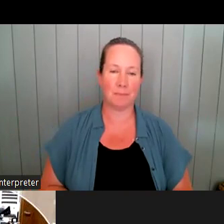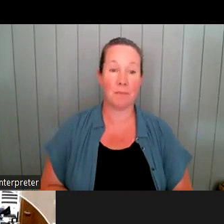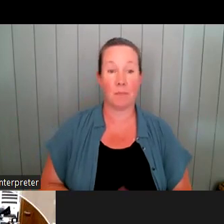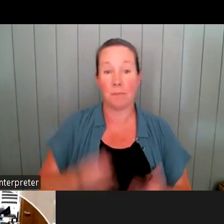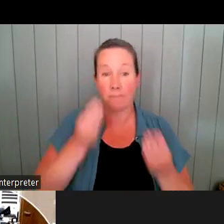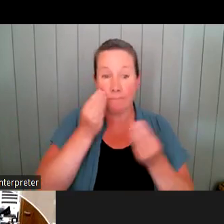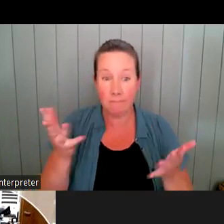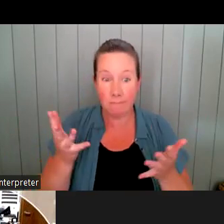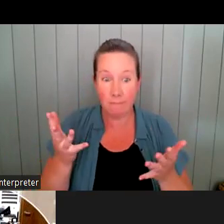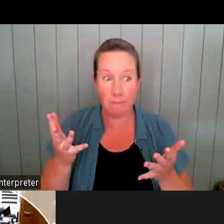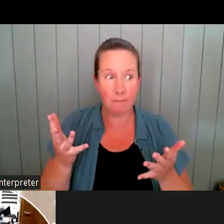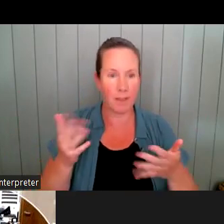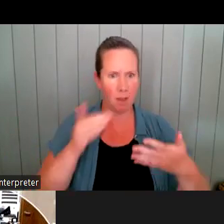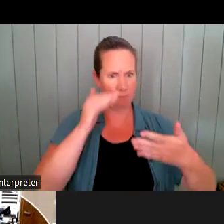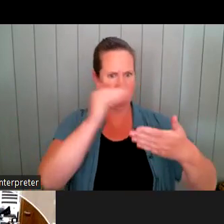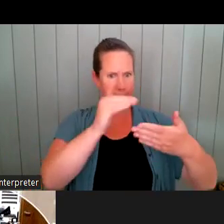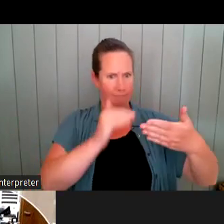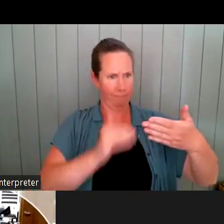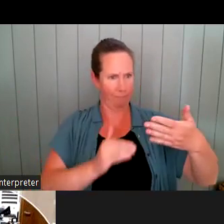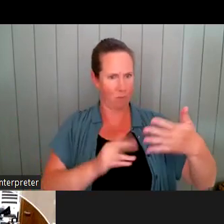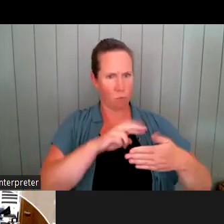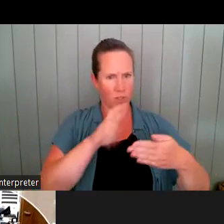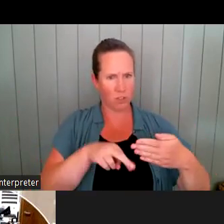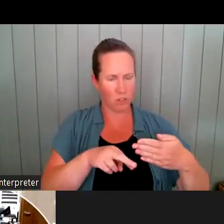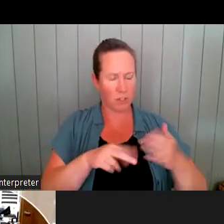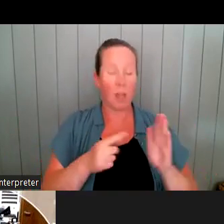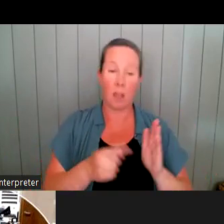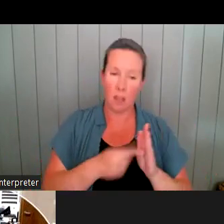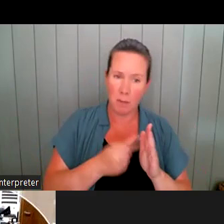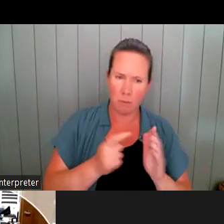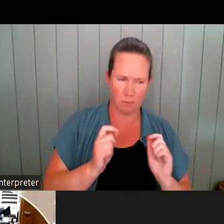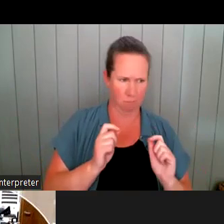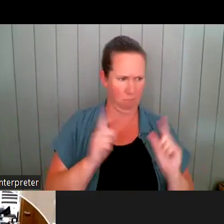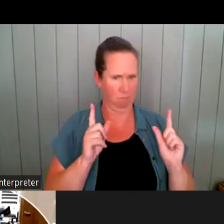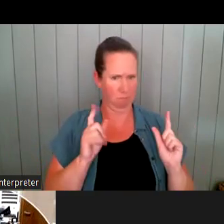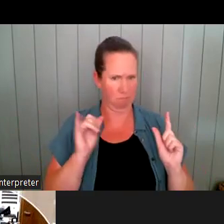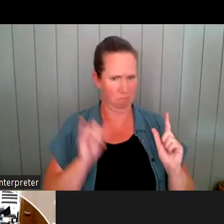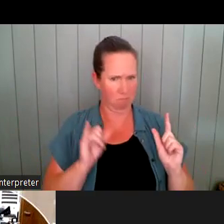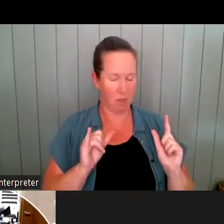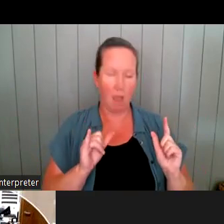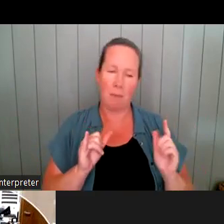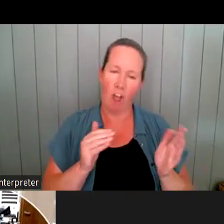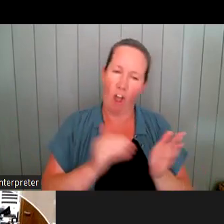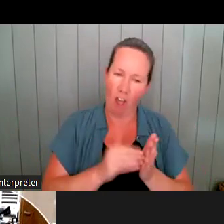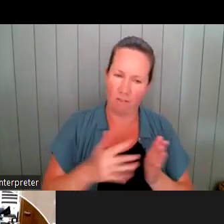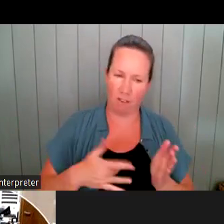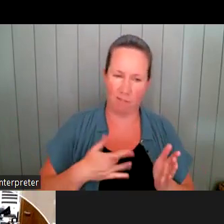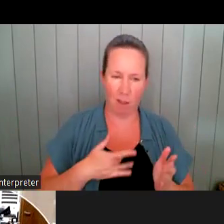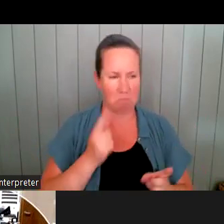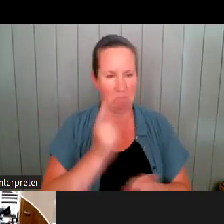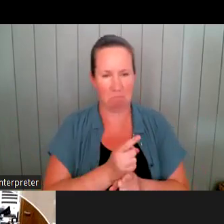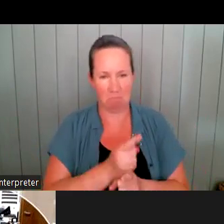results, sometimes we're surprised, but a lot of times we're like, huh, that makes a lot of sense. Right. So when we look at the